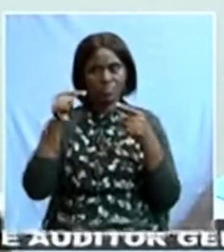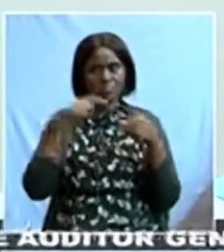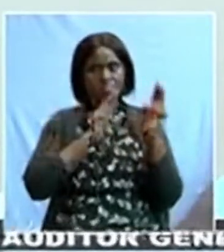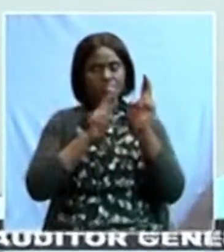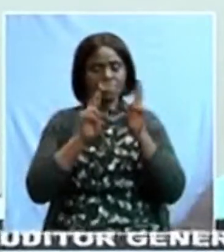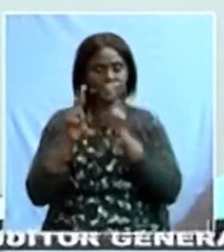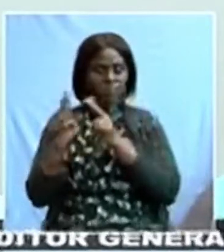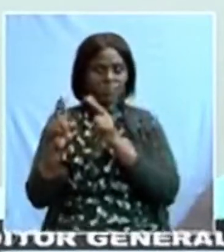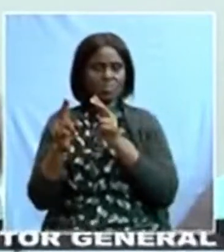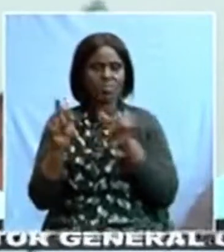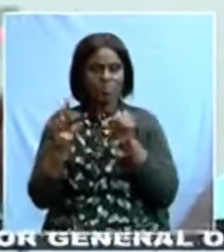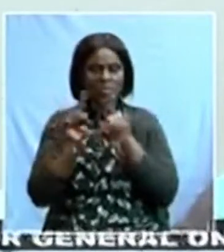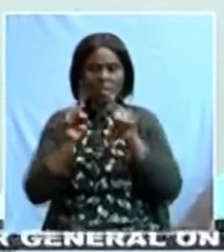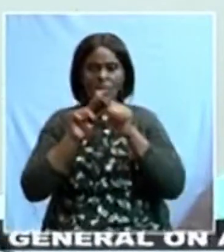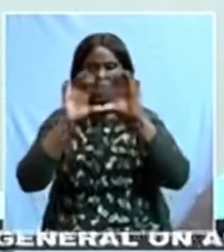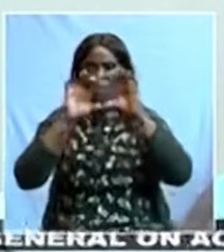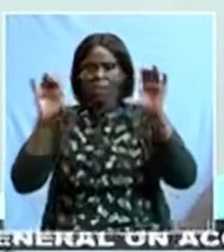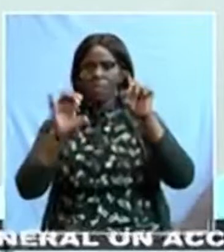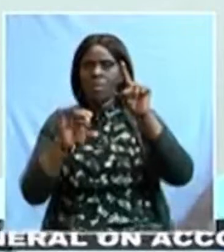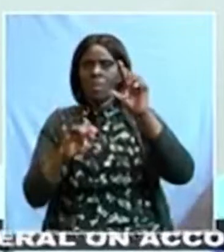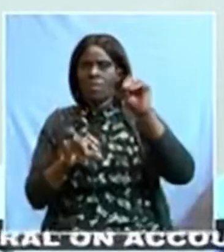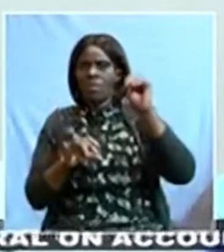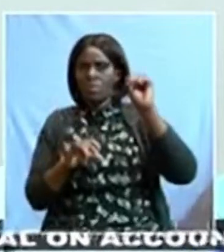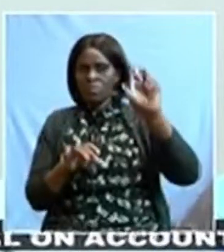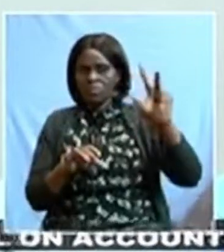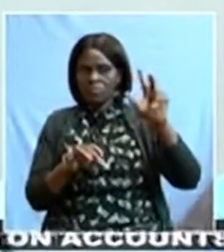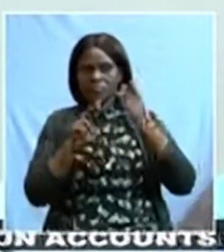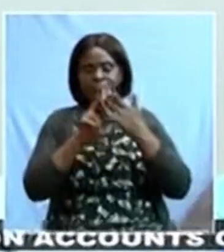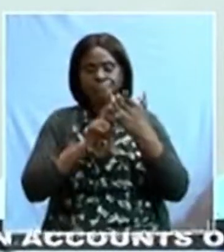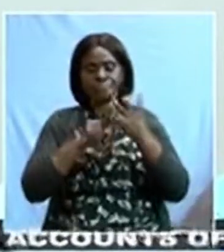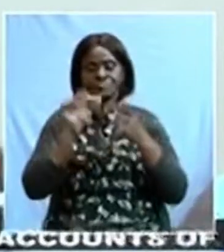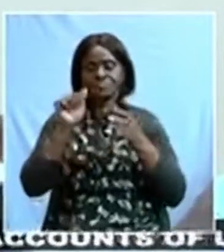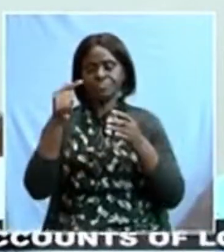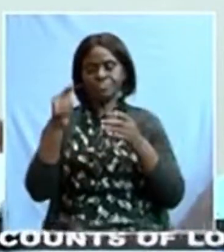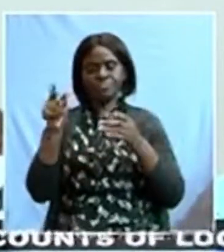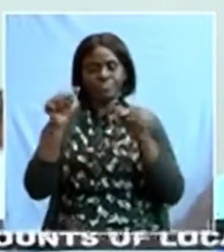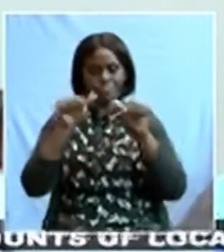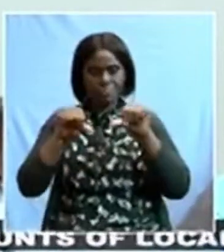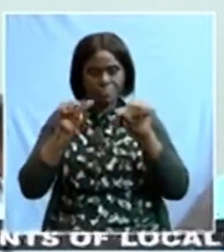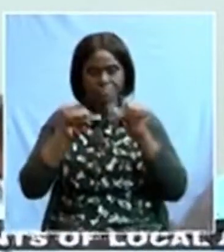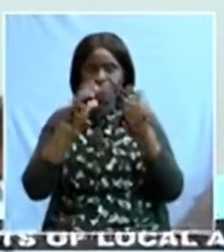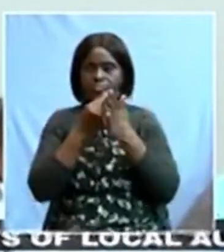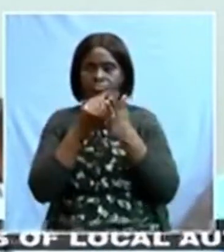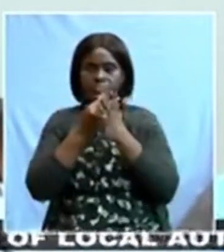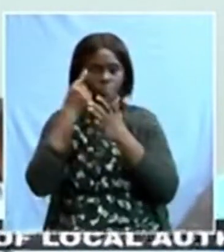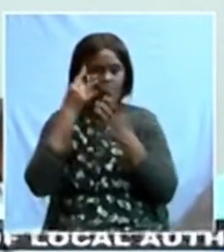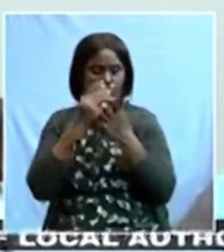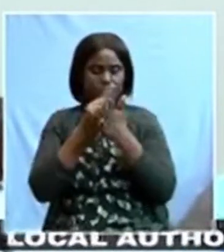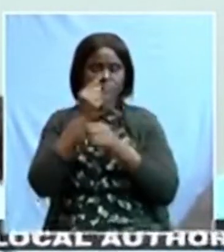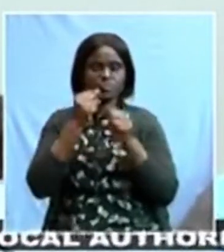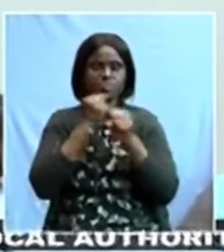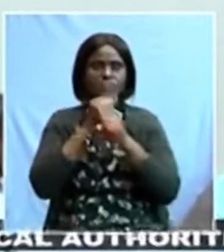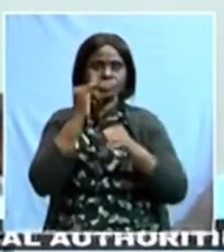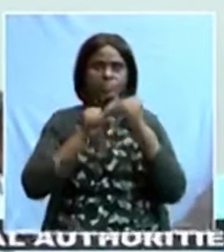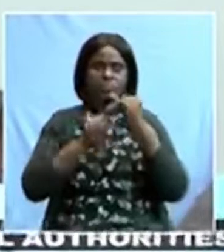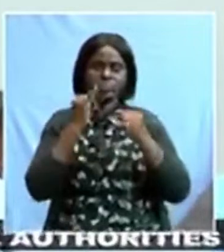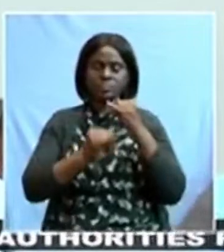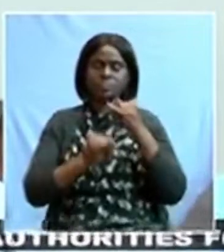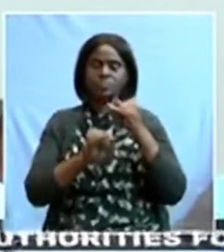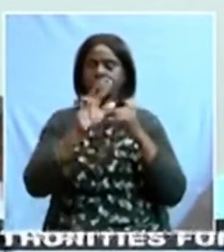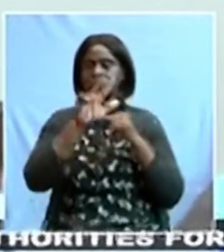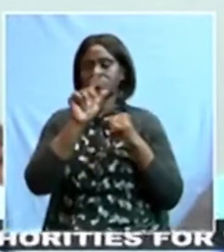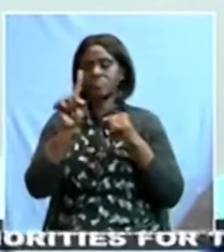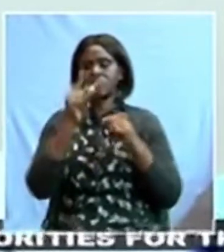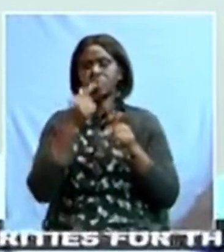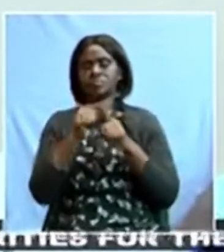Responses, paragraph 103 of the report of the Auditor General on the audit of accounts for the financial year ended